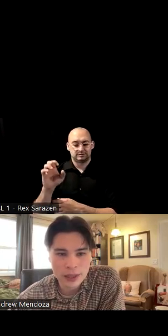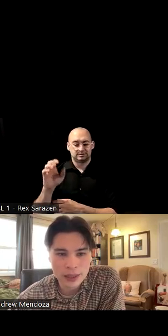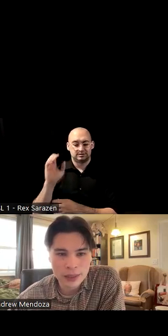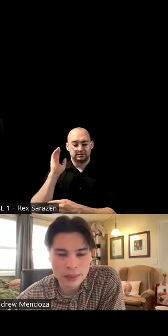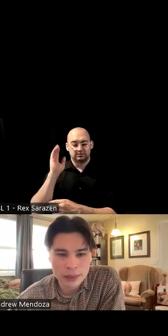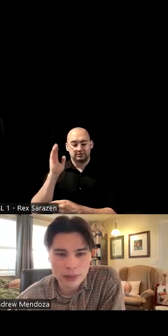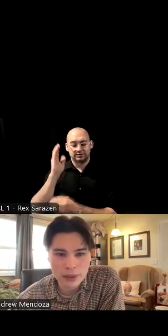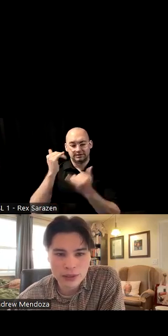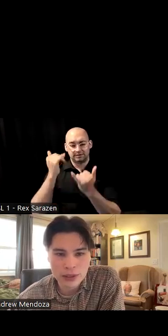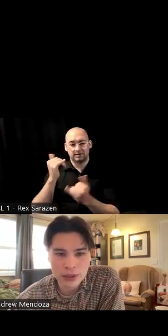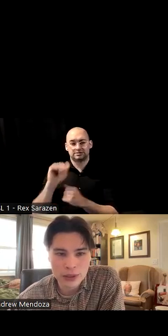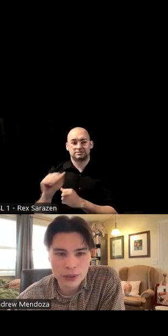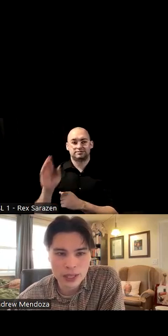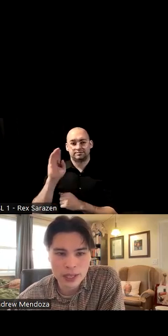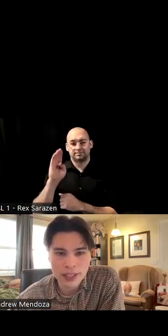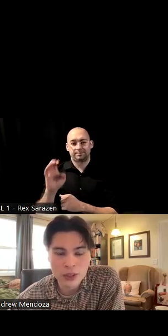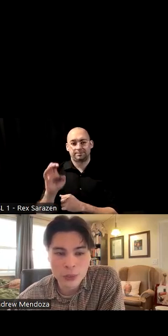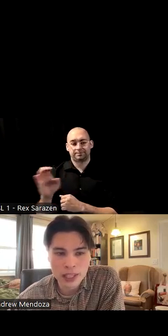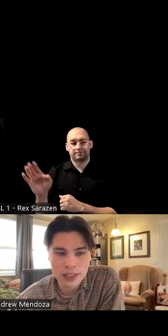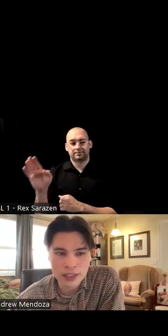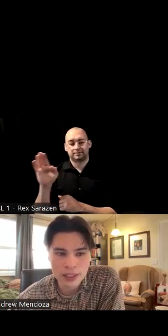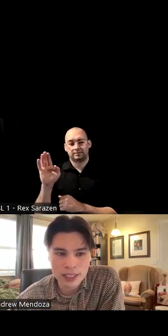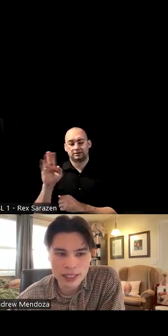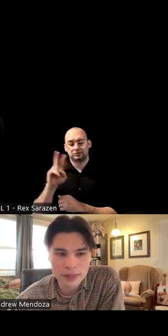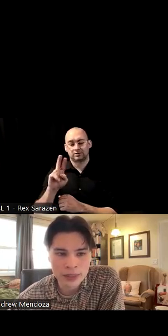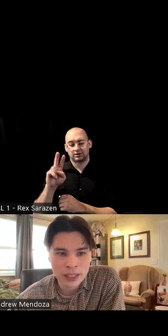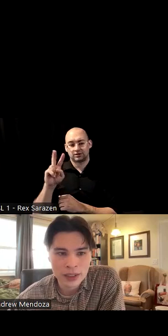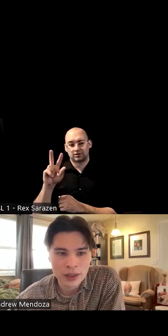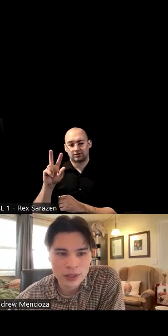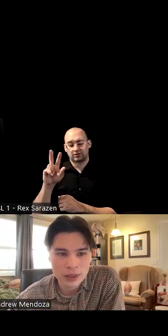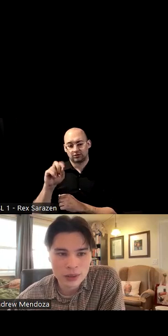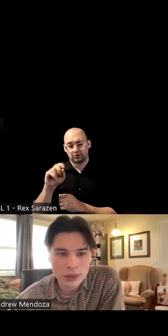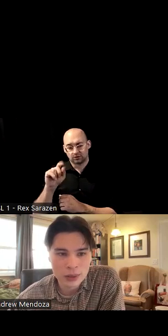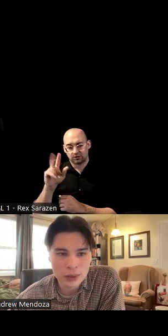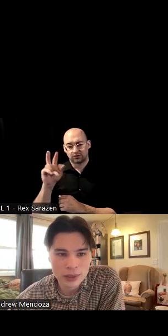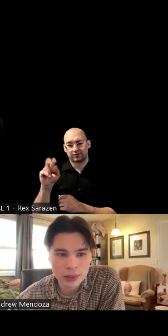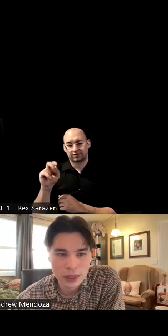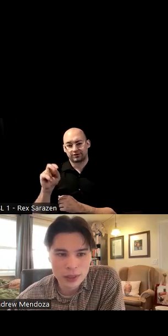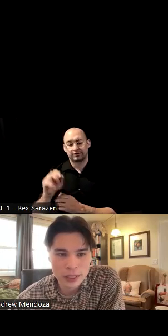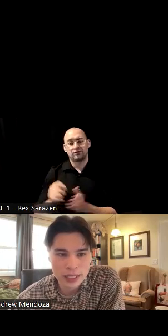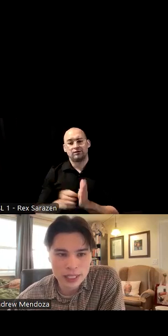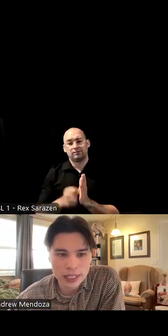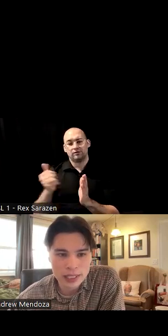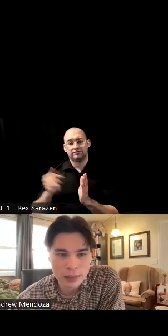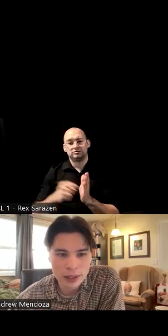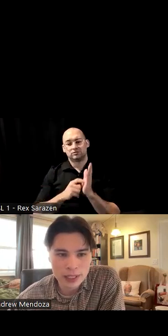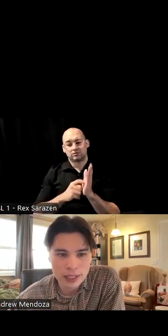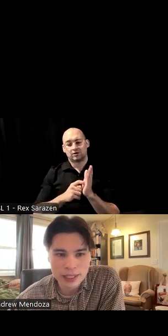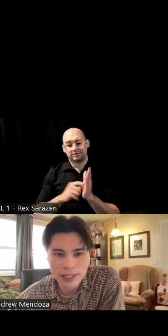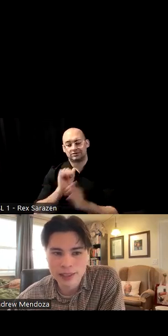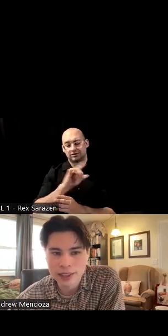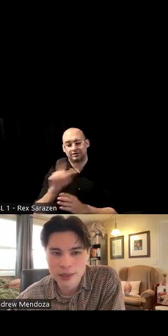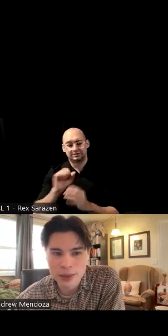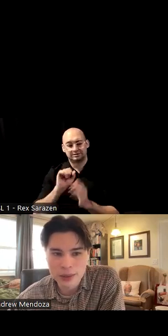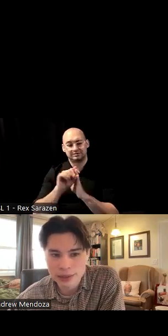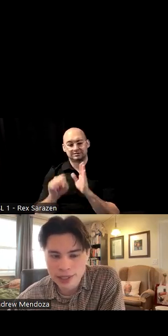now be moved to 2030. It also removes the requirement that any state body that